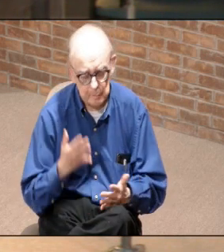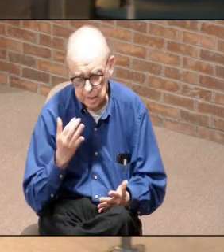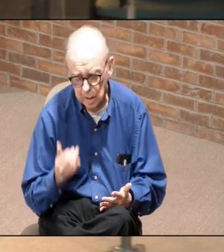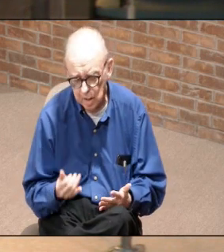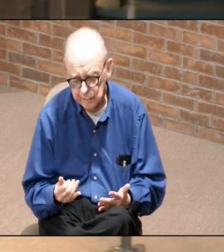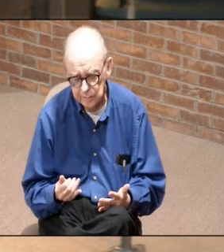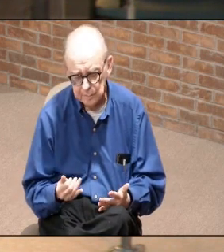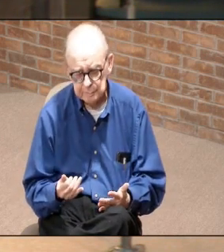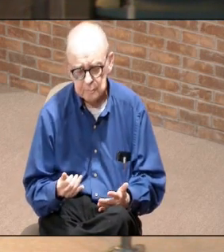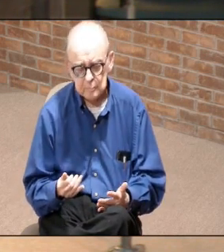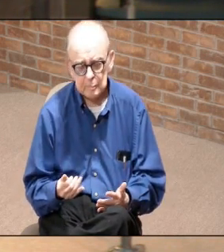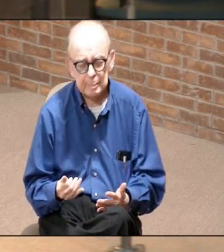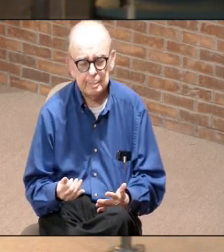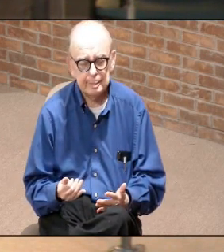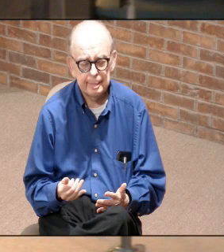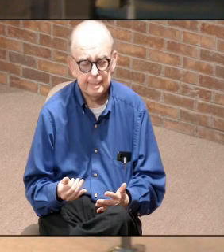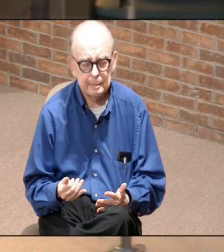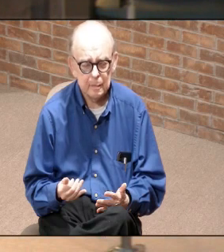Because